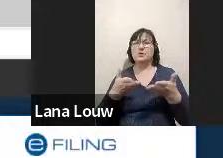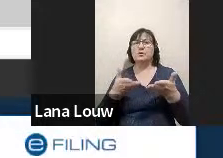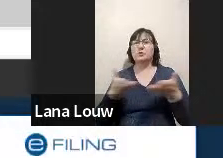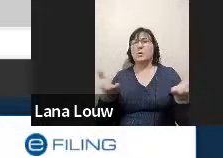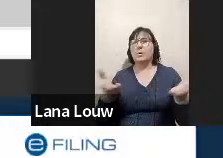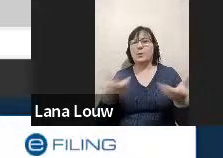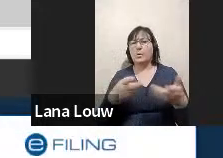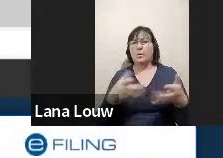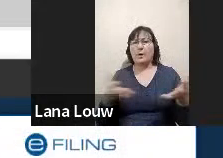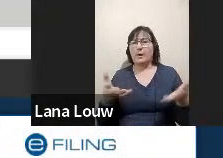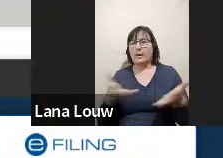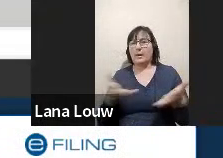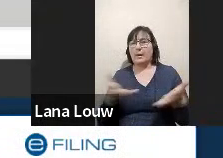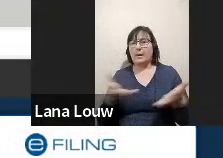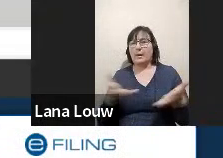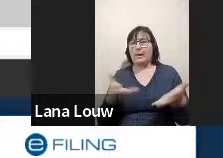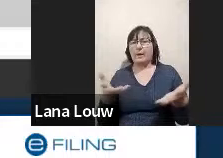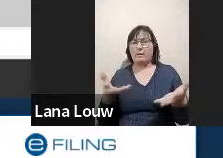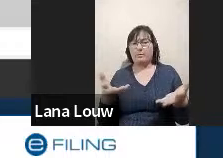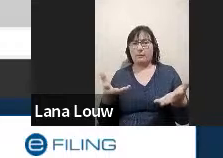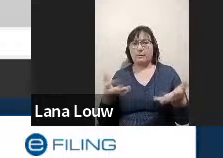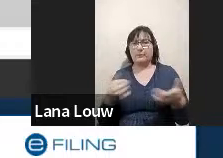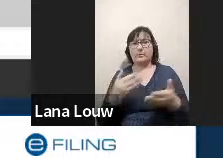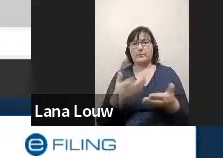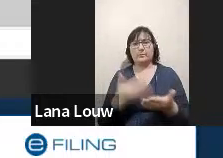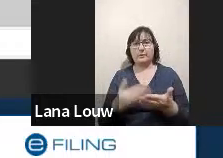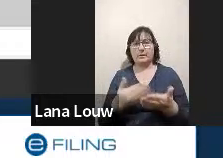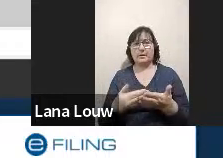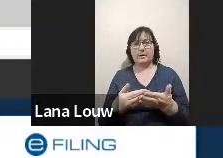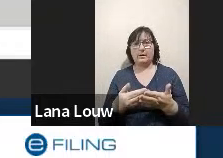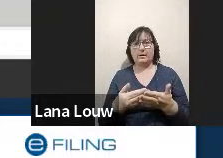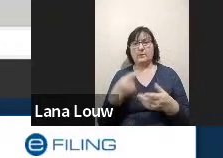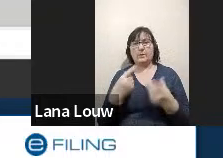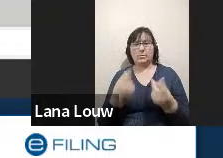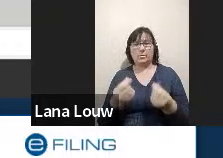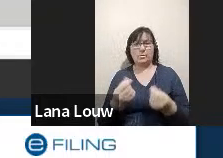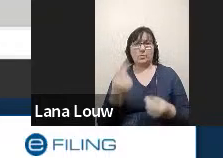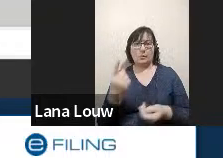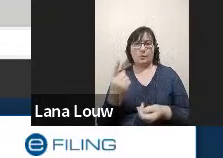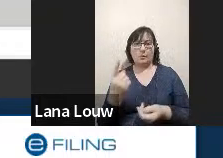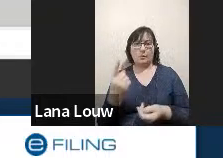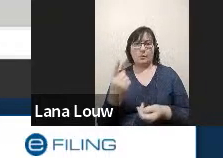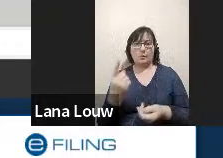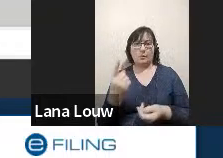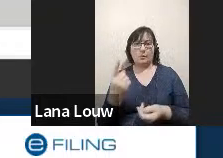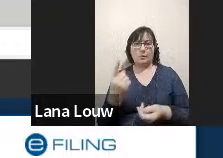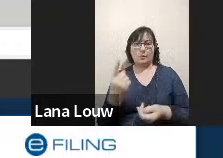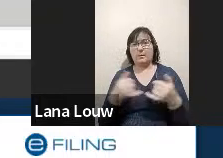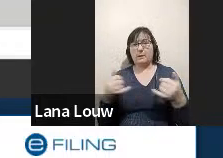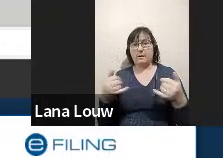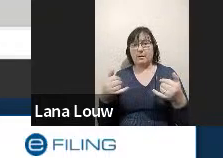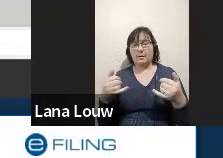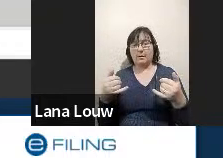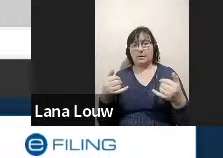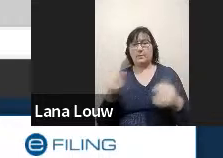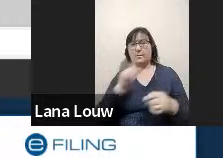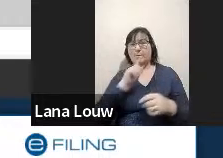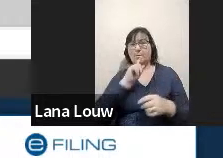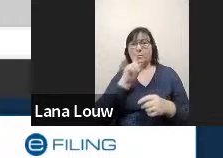how you can go about doing one, the online query using the SARS online query system, or